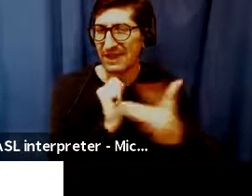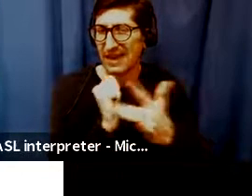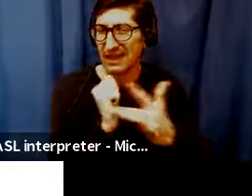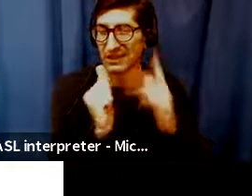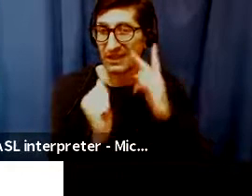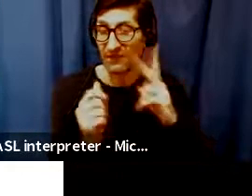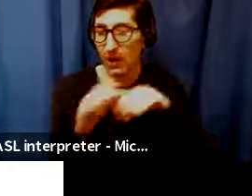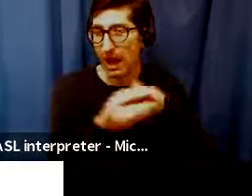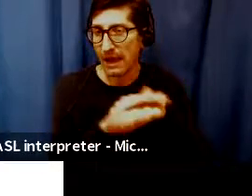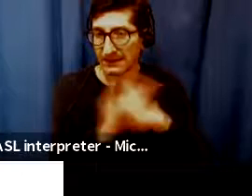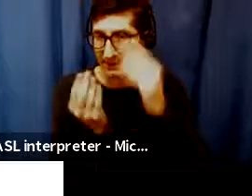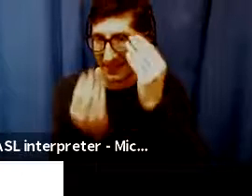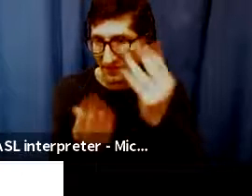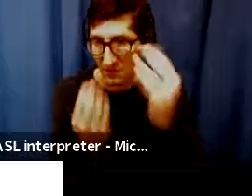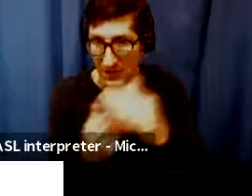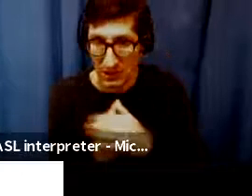from a